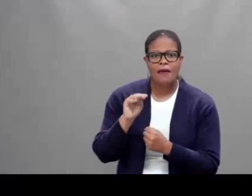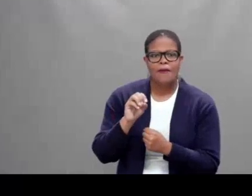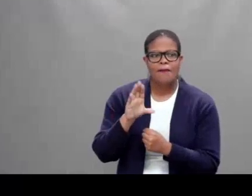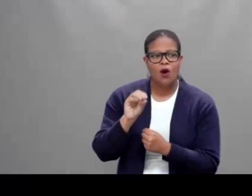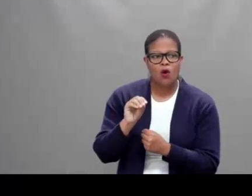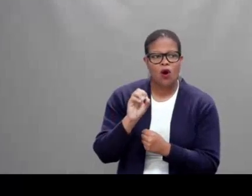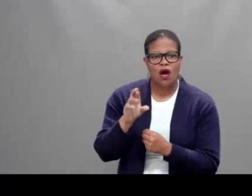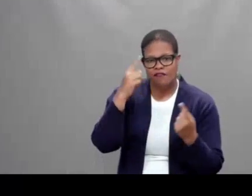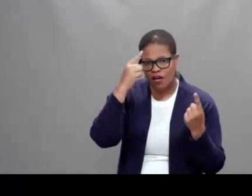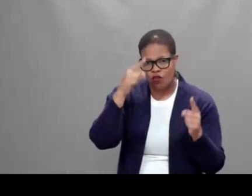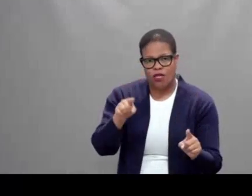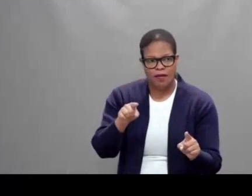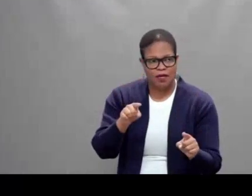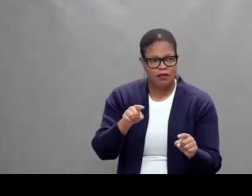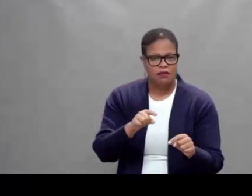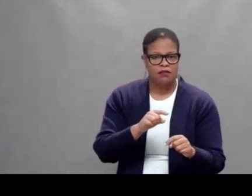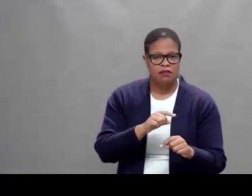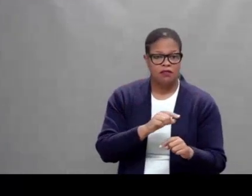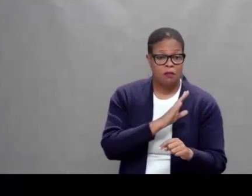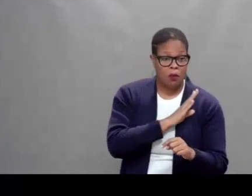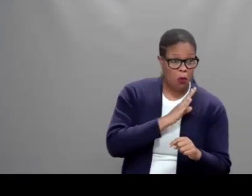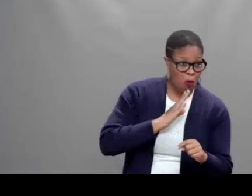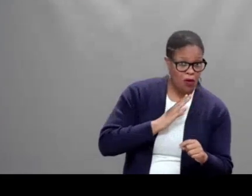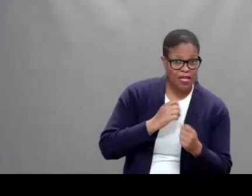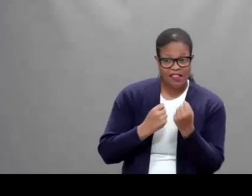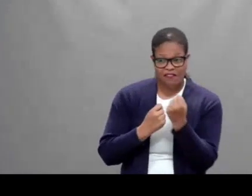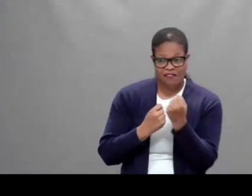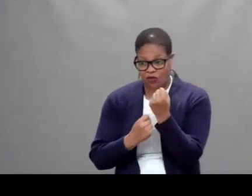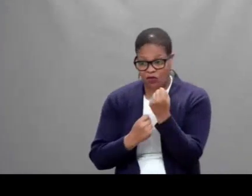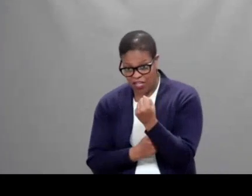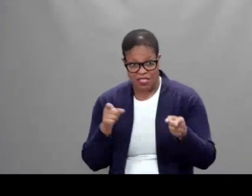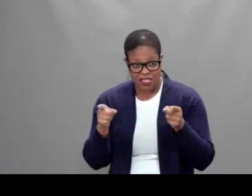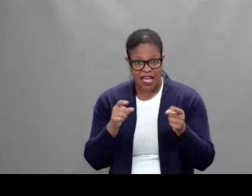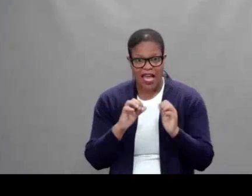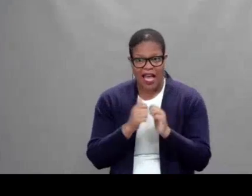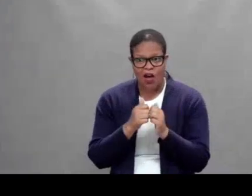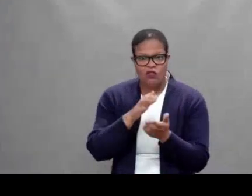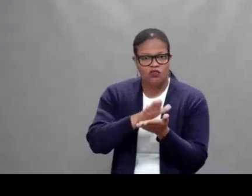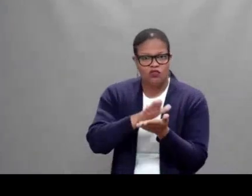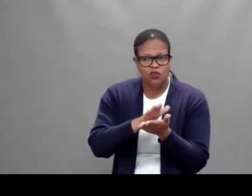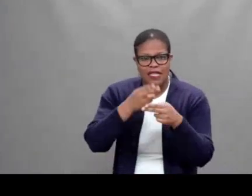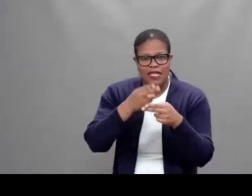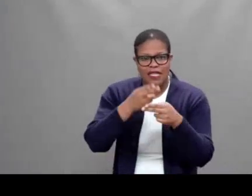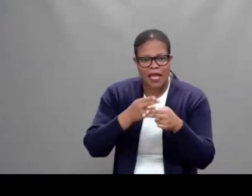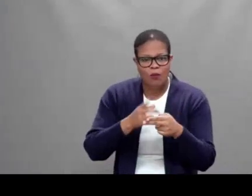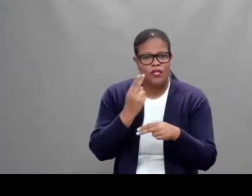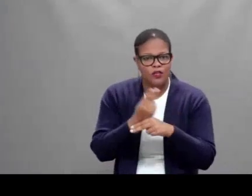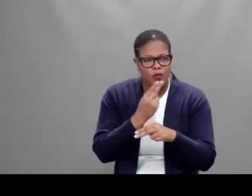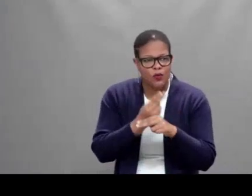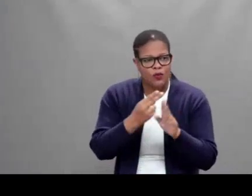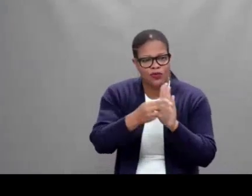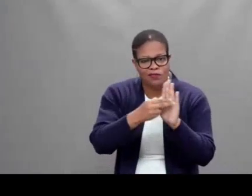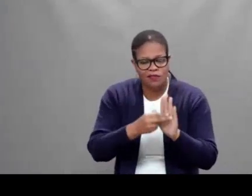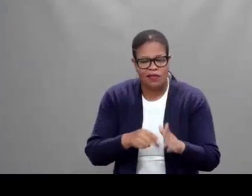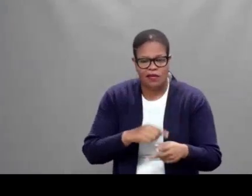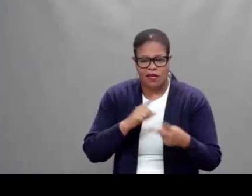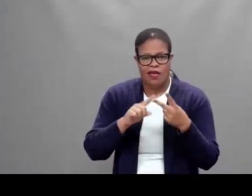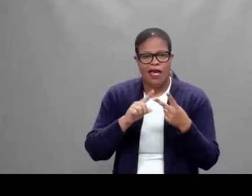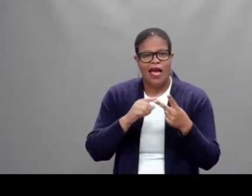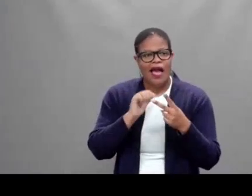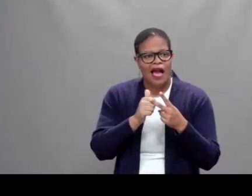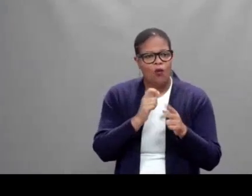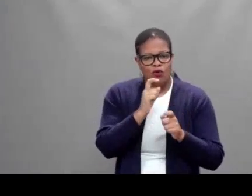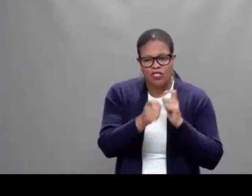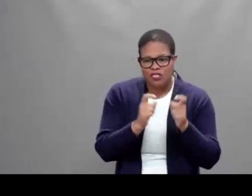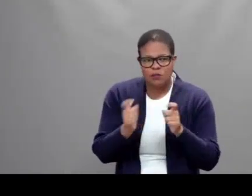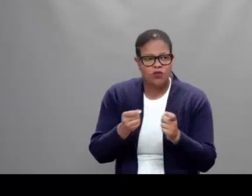agreement between the board and the foundation about how the school's name is going to be used, how money will be